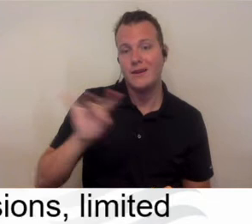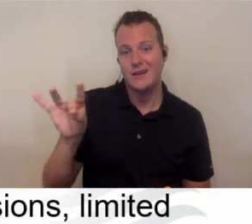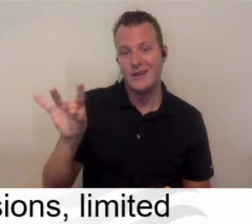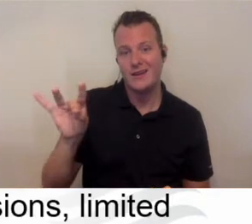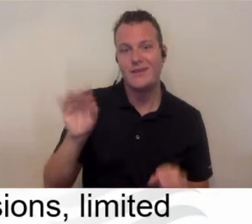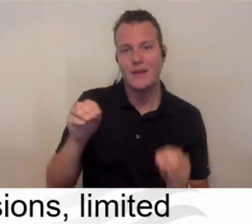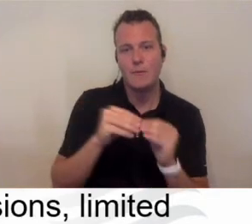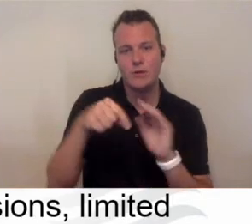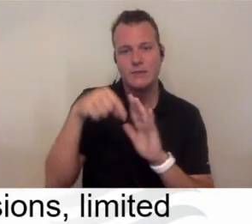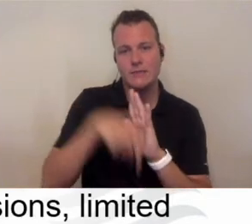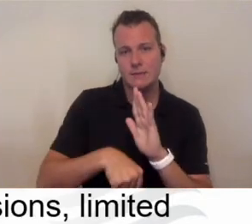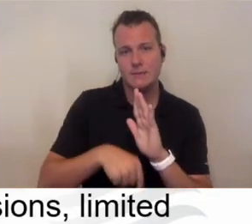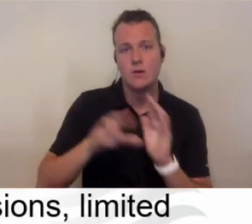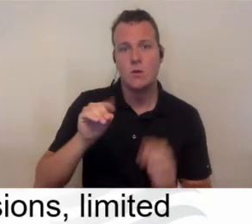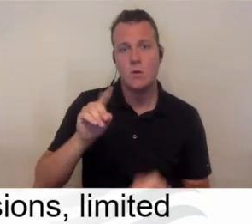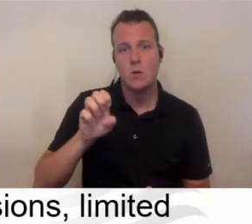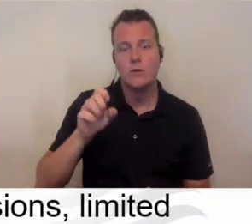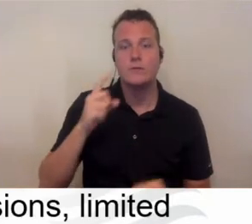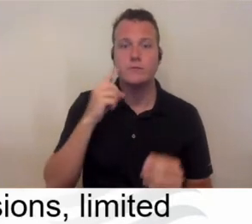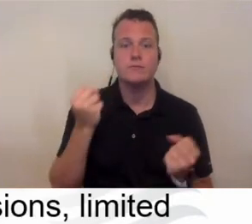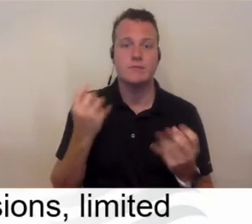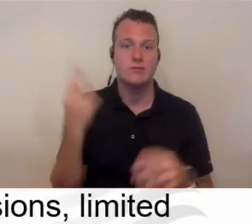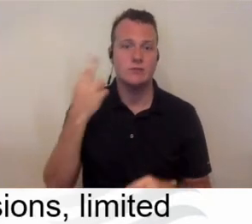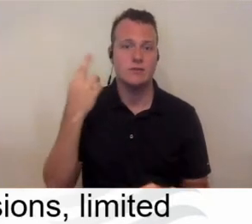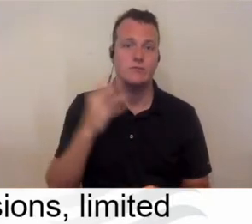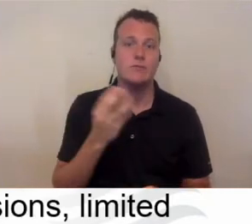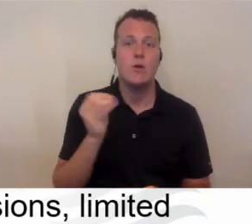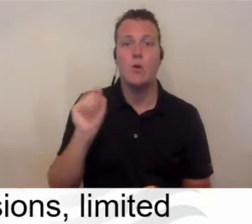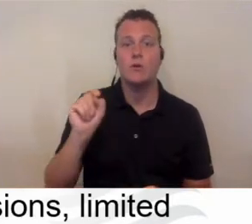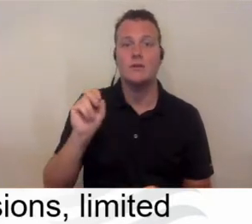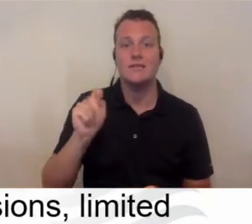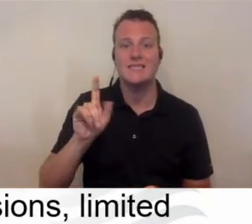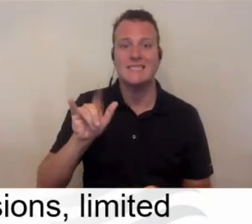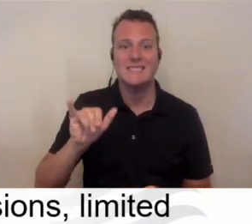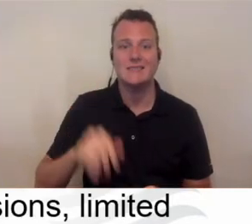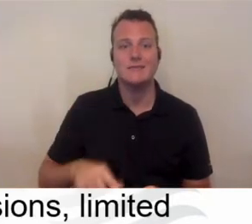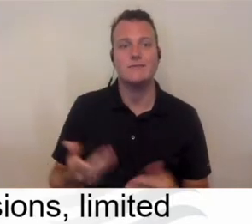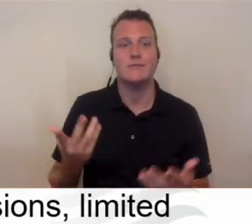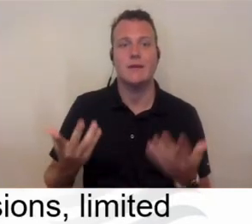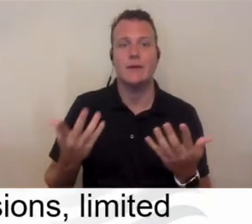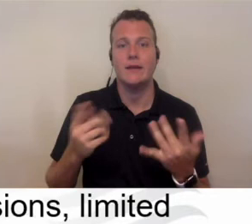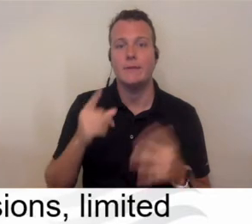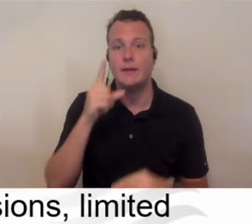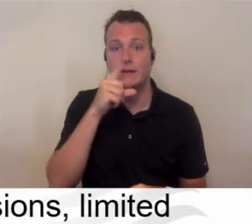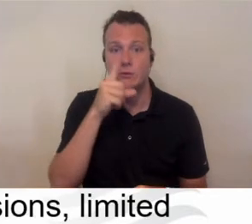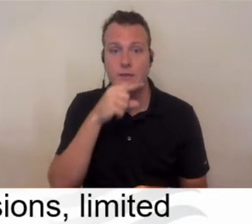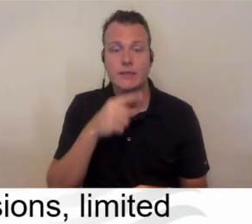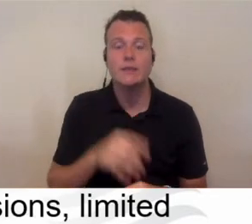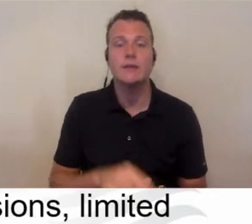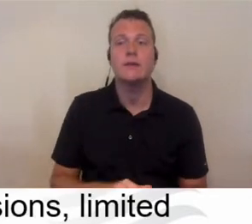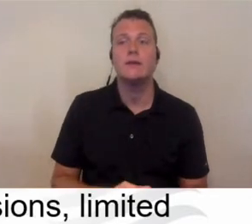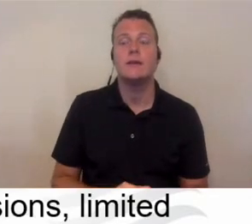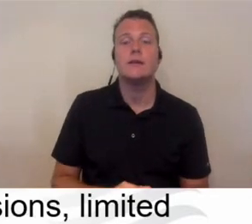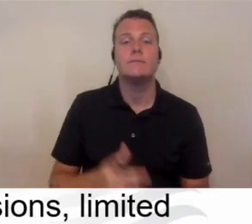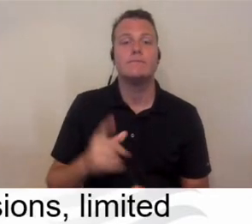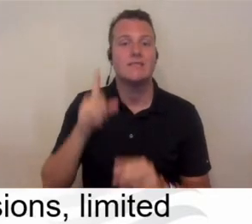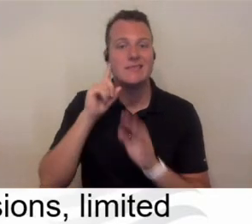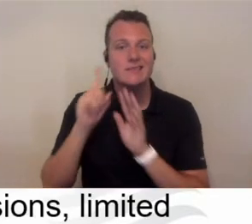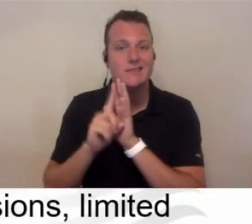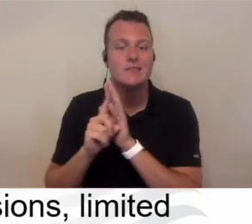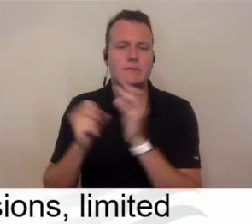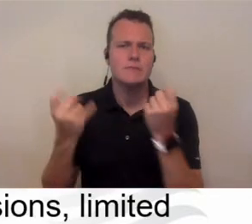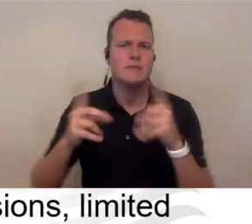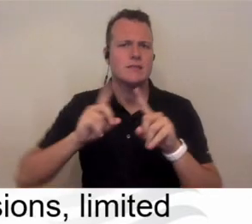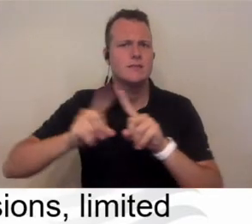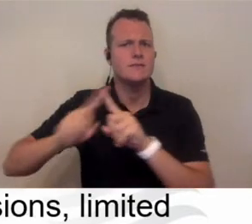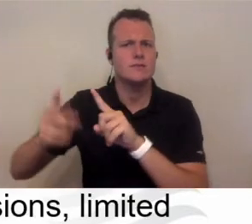for a lot of reasons: ototoxicity, malingering maybe, tinnitus, a lot of reasons. You're trying to get more